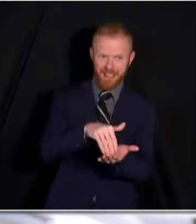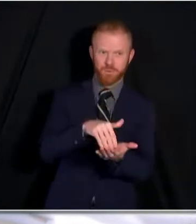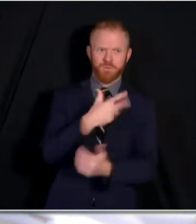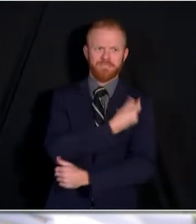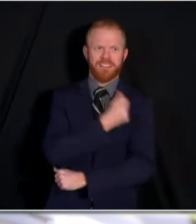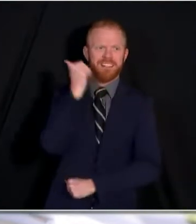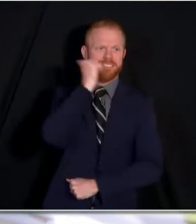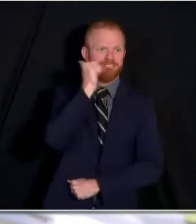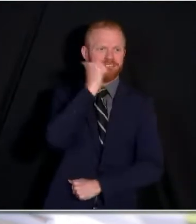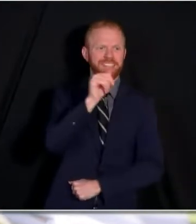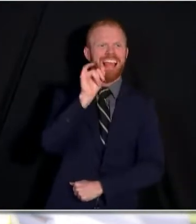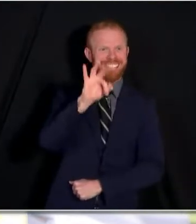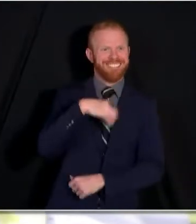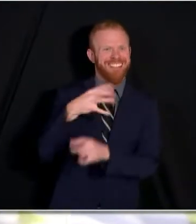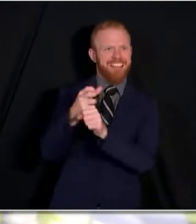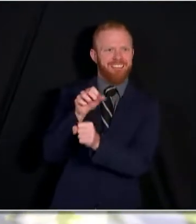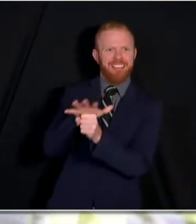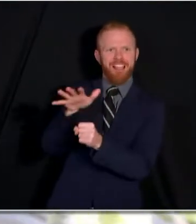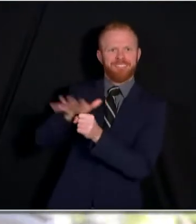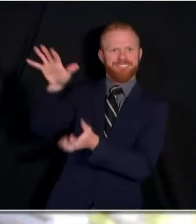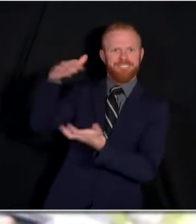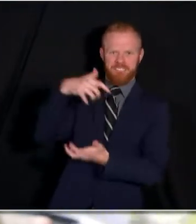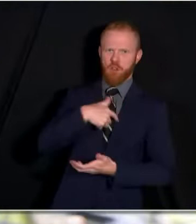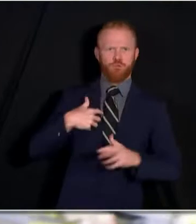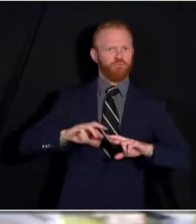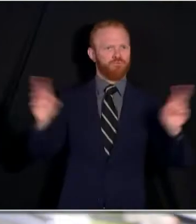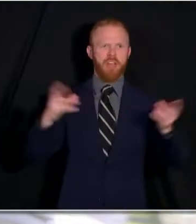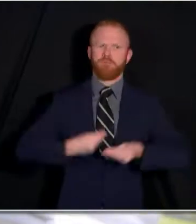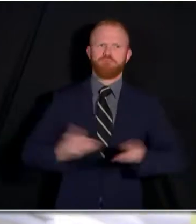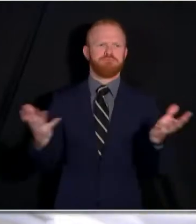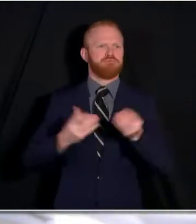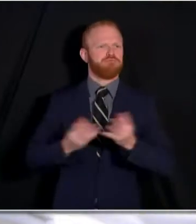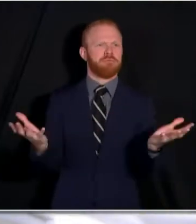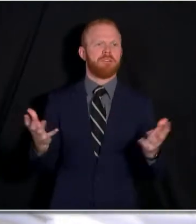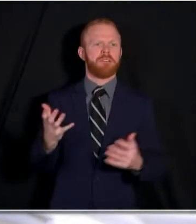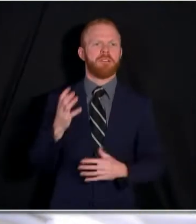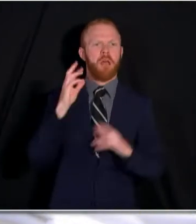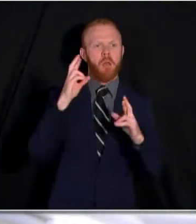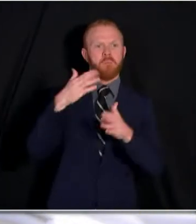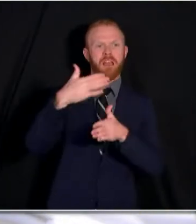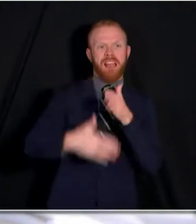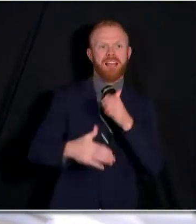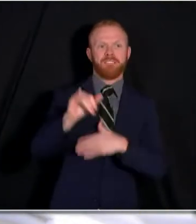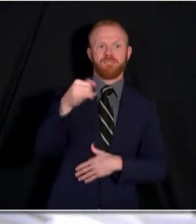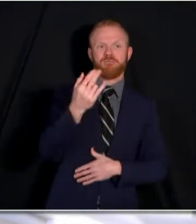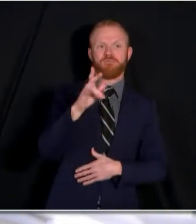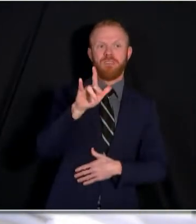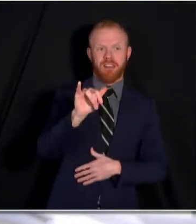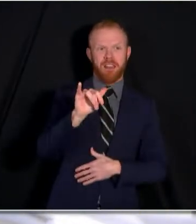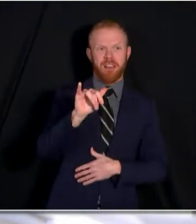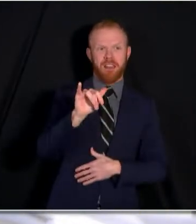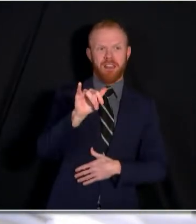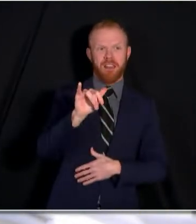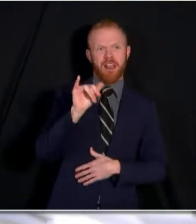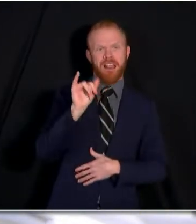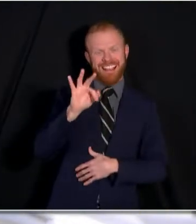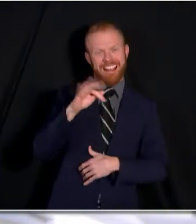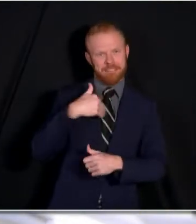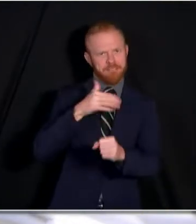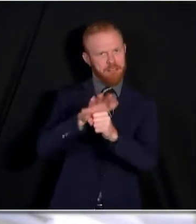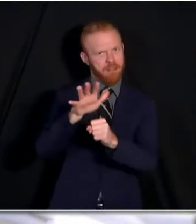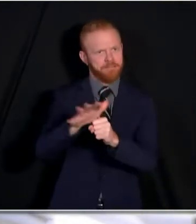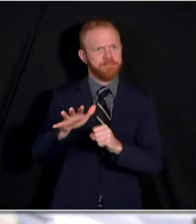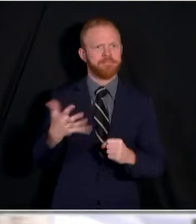supply, we'll be done by July. And we still mean that. But my third point